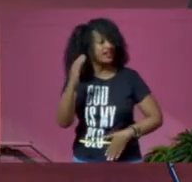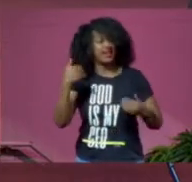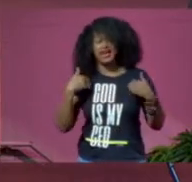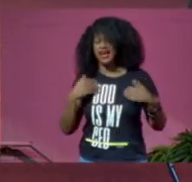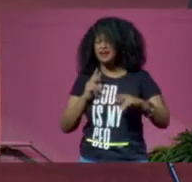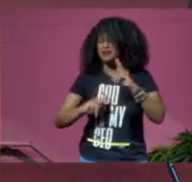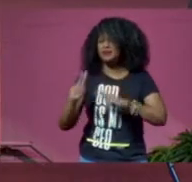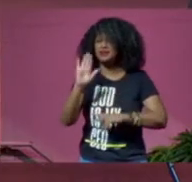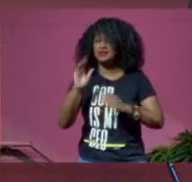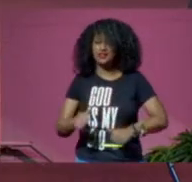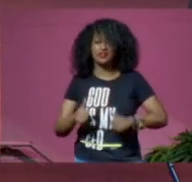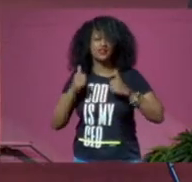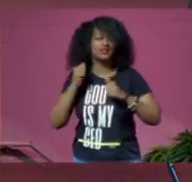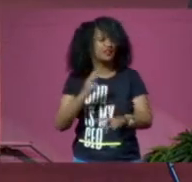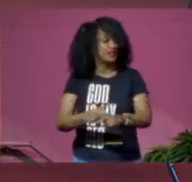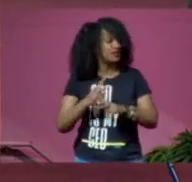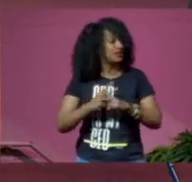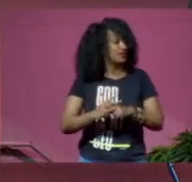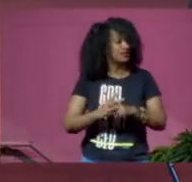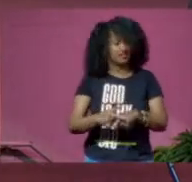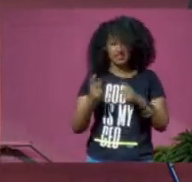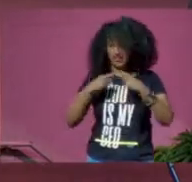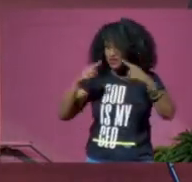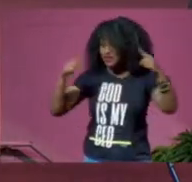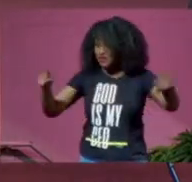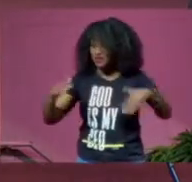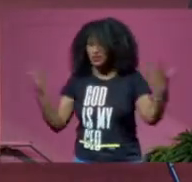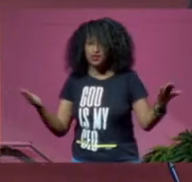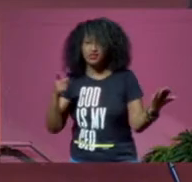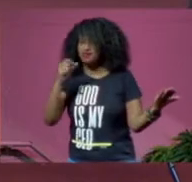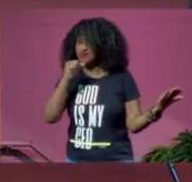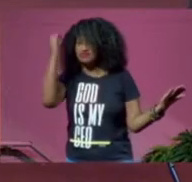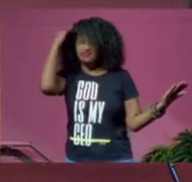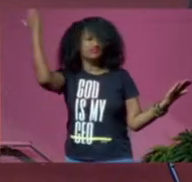you who care enough to tell you what you don't know.